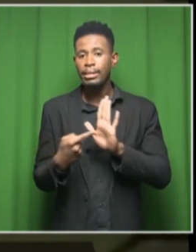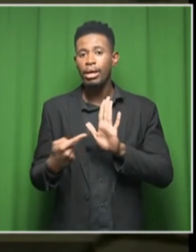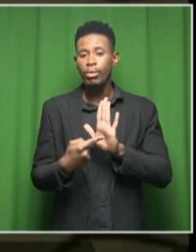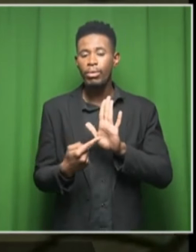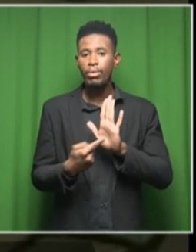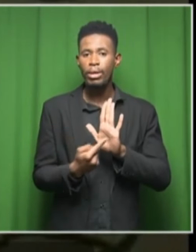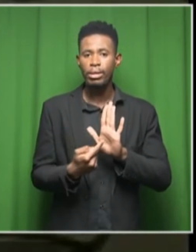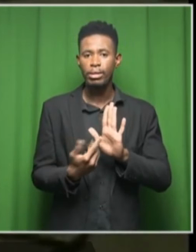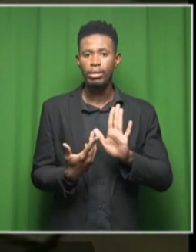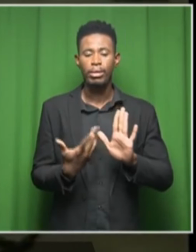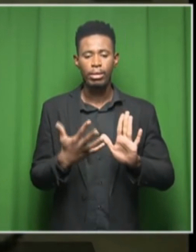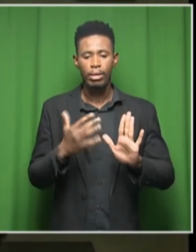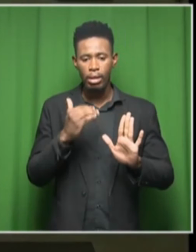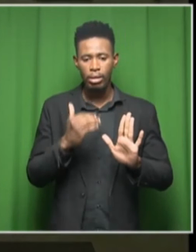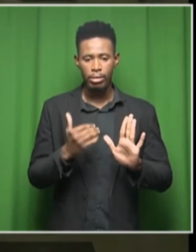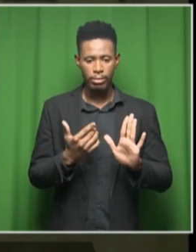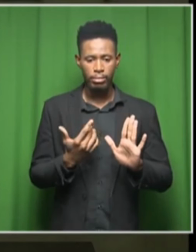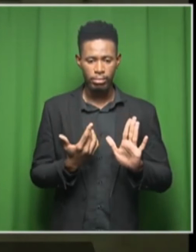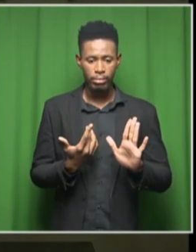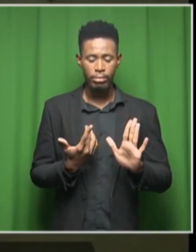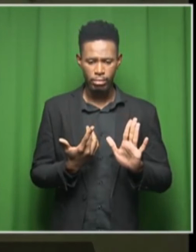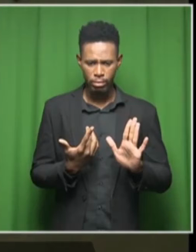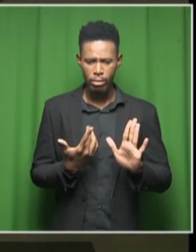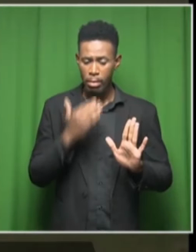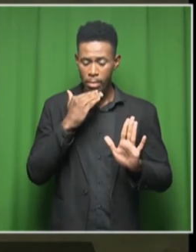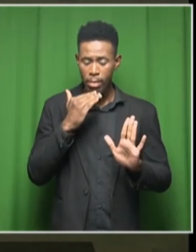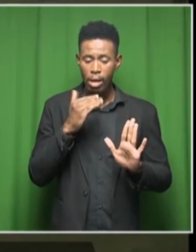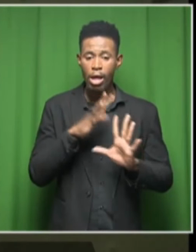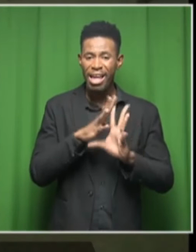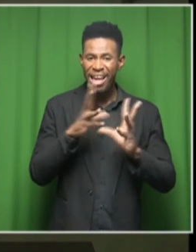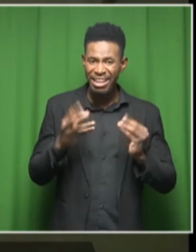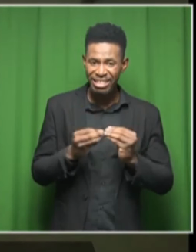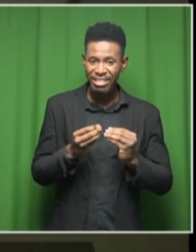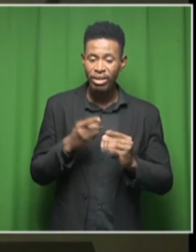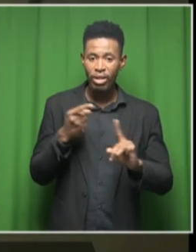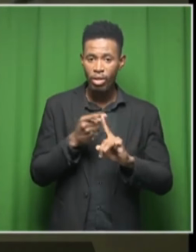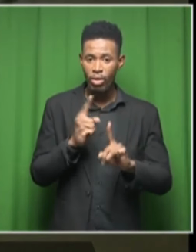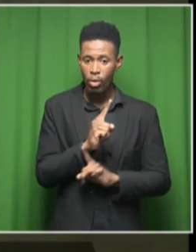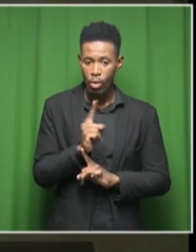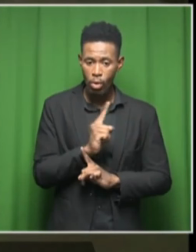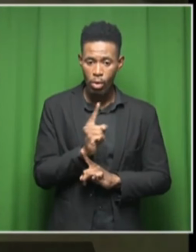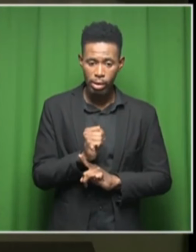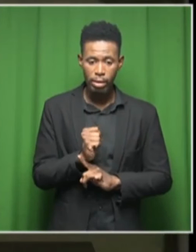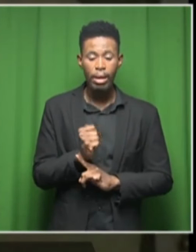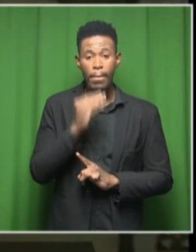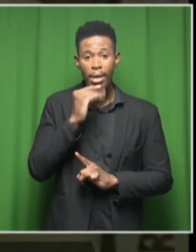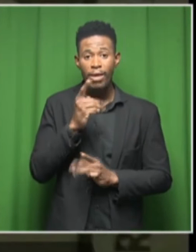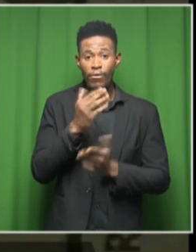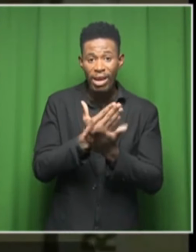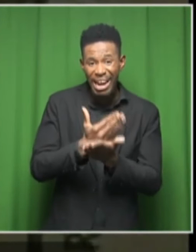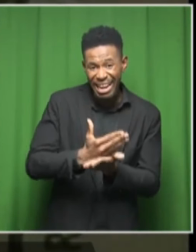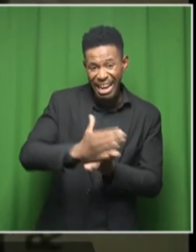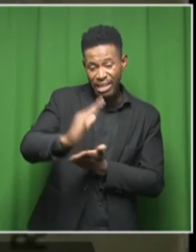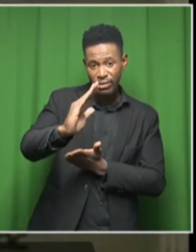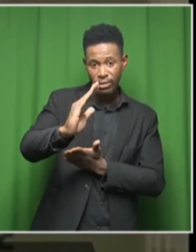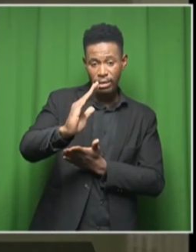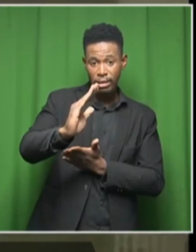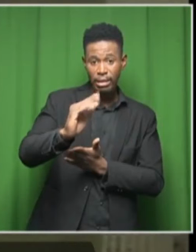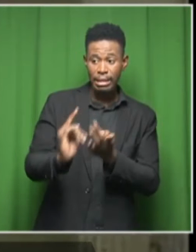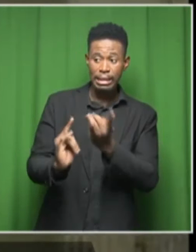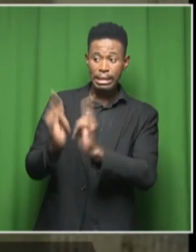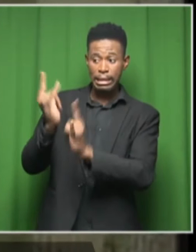what your tribe is, and where you came from. The whole purpose being that if you are kicked out of the